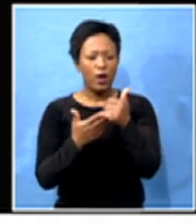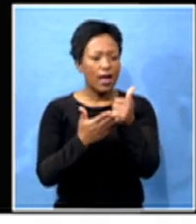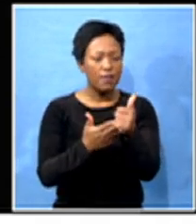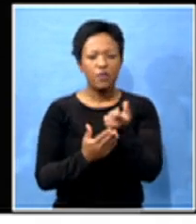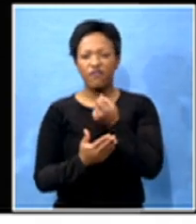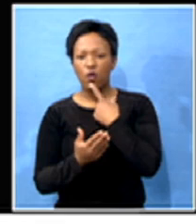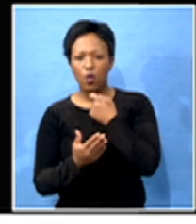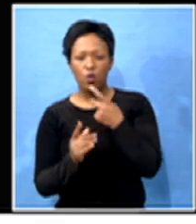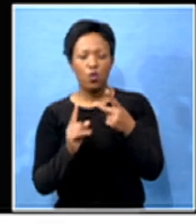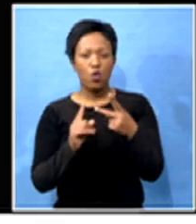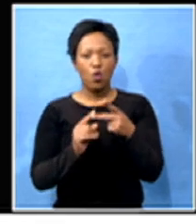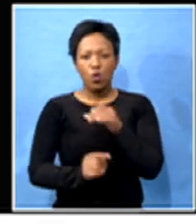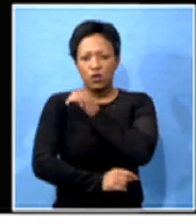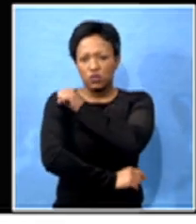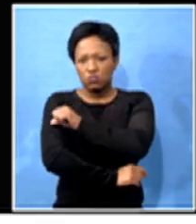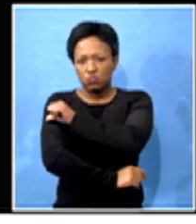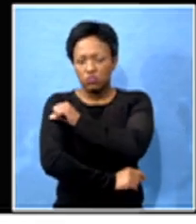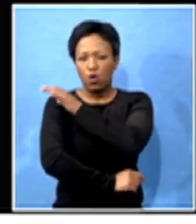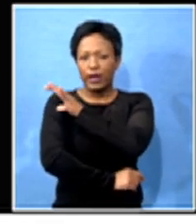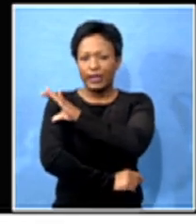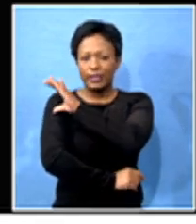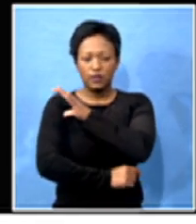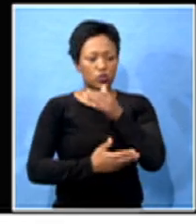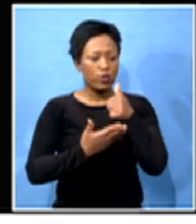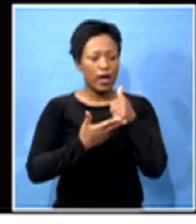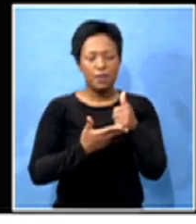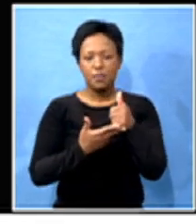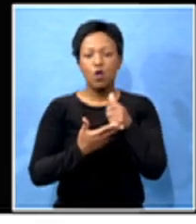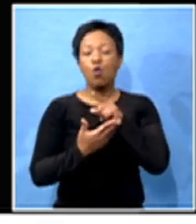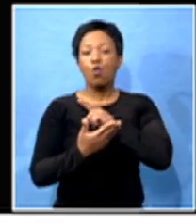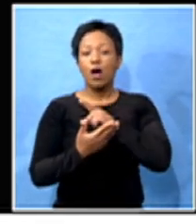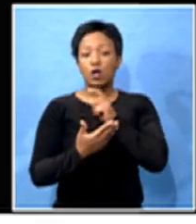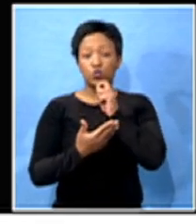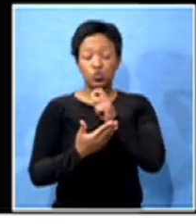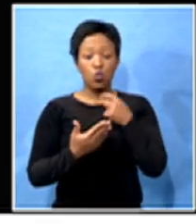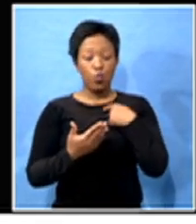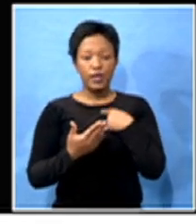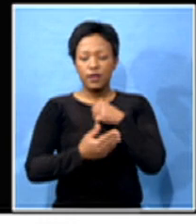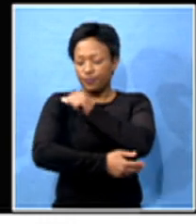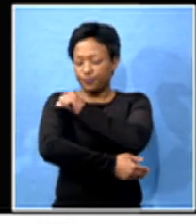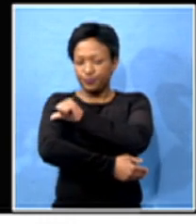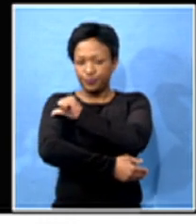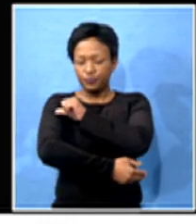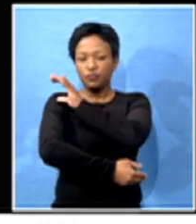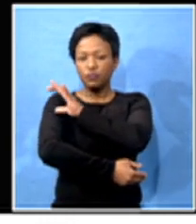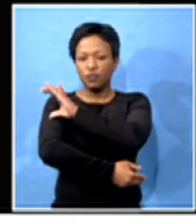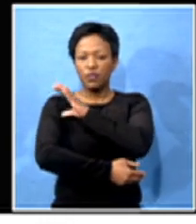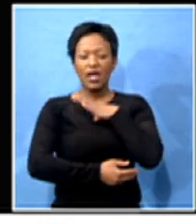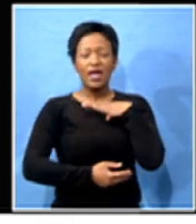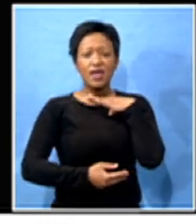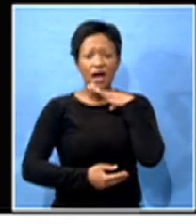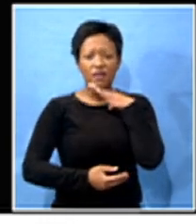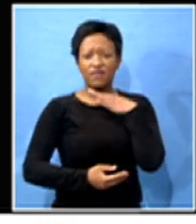health facilities that they are lacking. We are lacking health facilities. We don't have enough medical